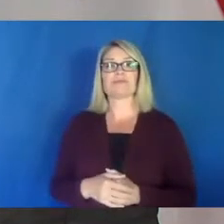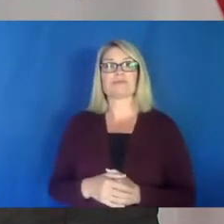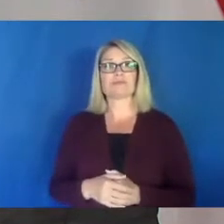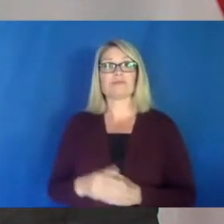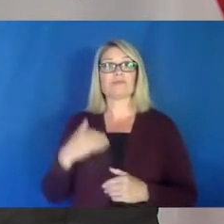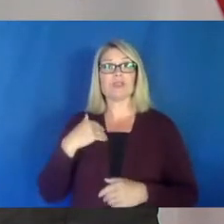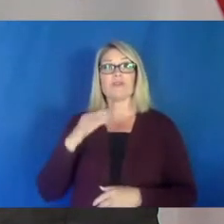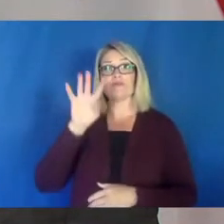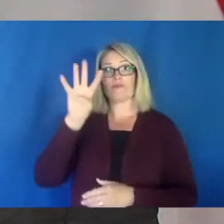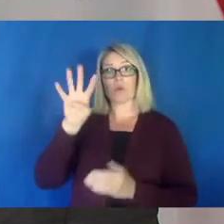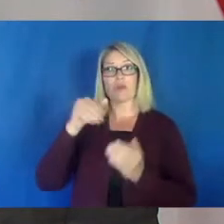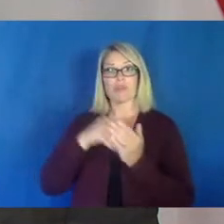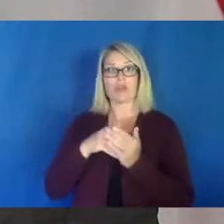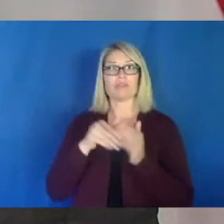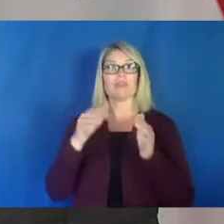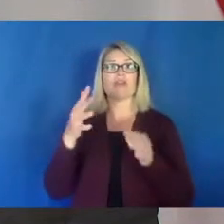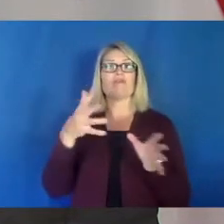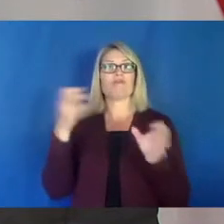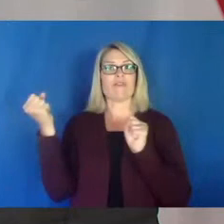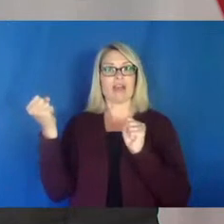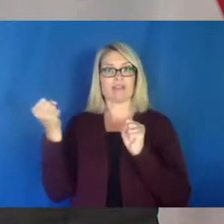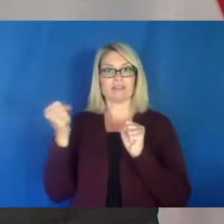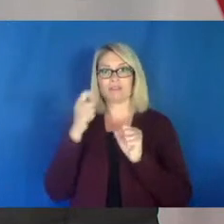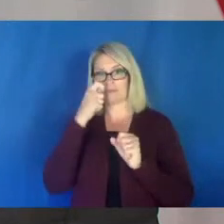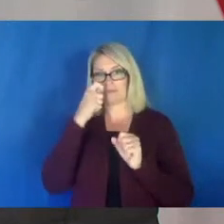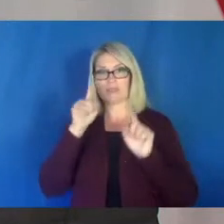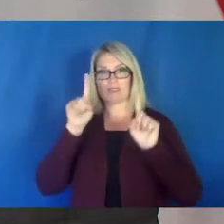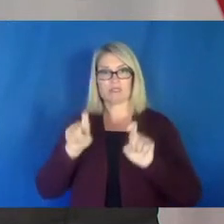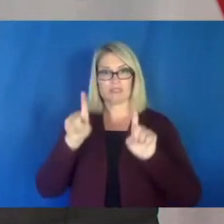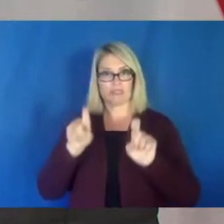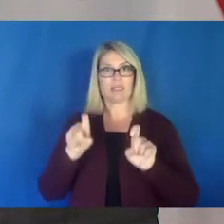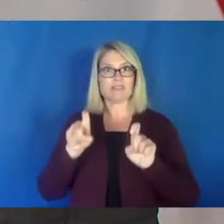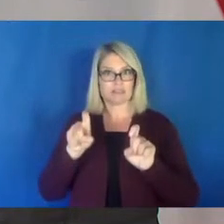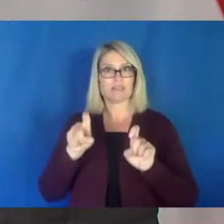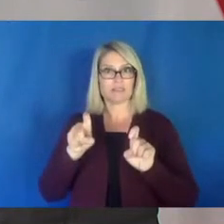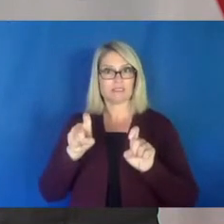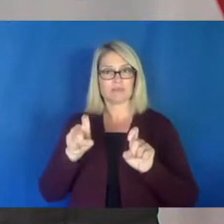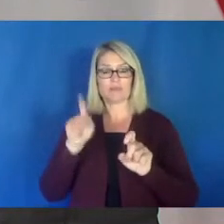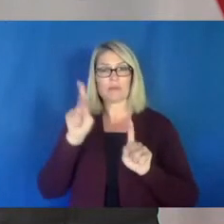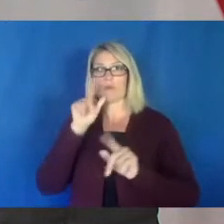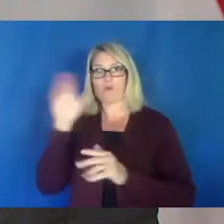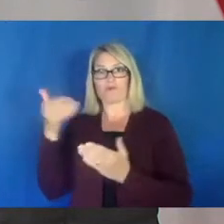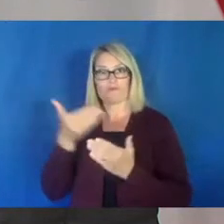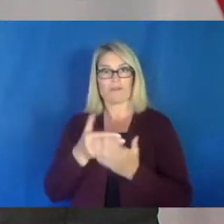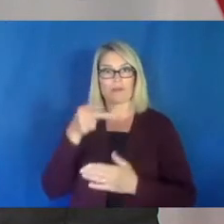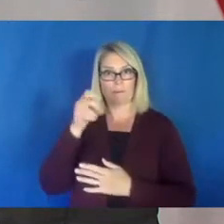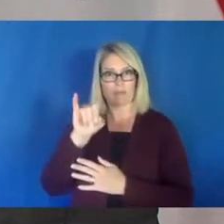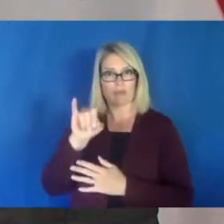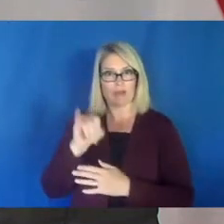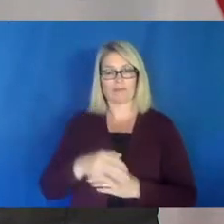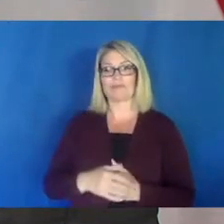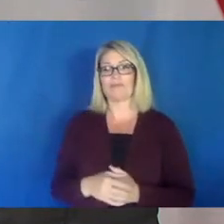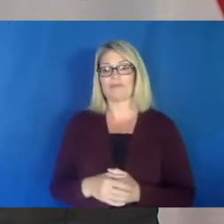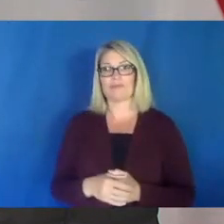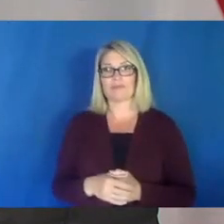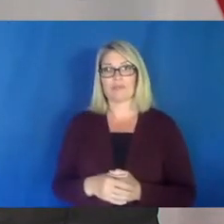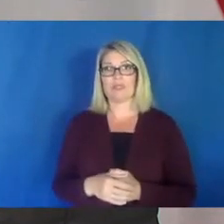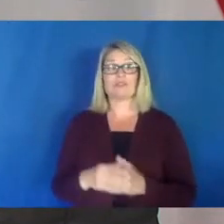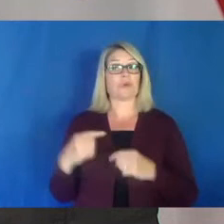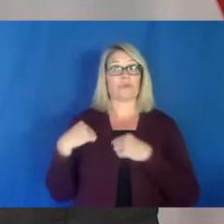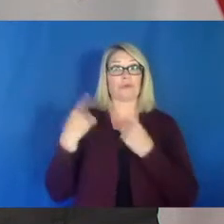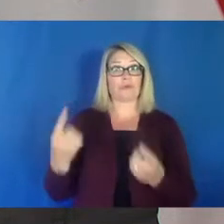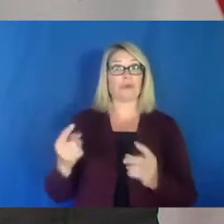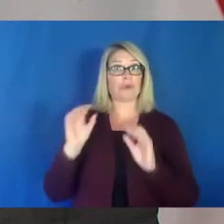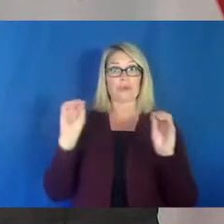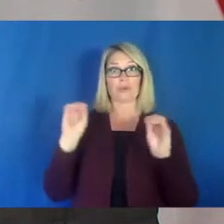4,000 rapid tests at our points of entry over the first few days. And thus far, we've had no confirmed positive cases. So that's